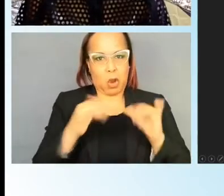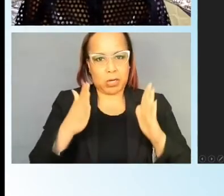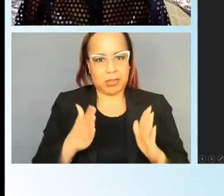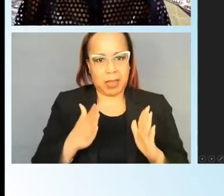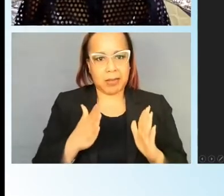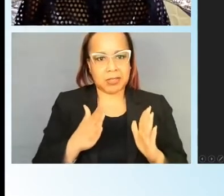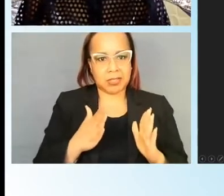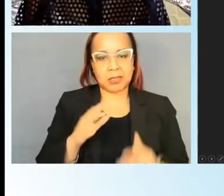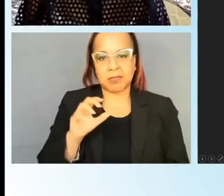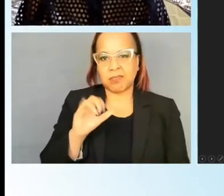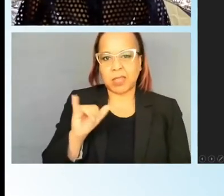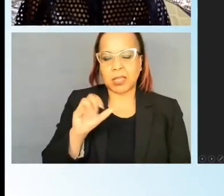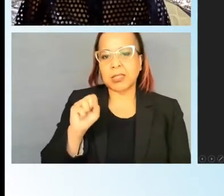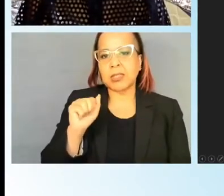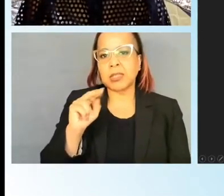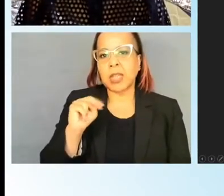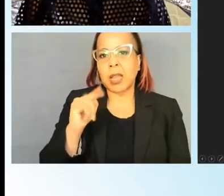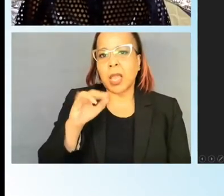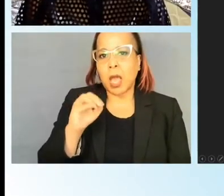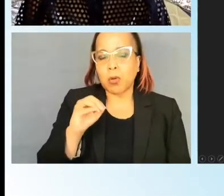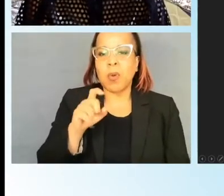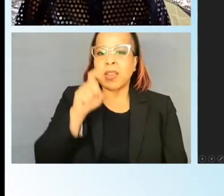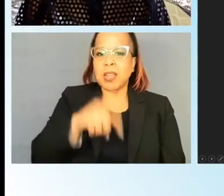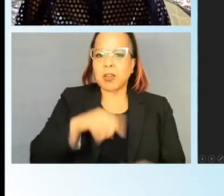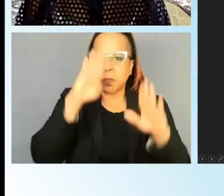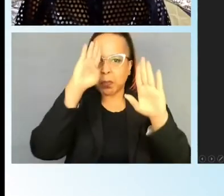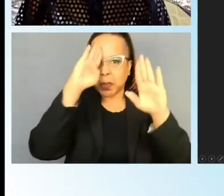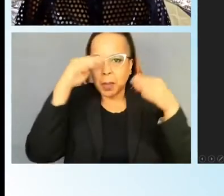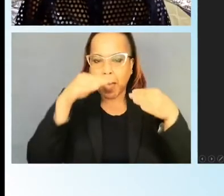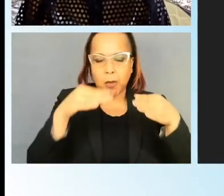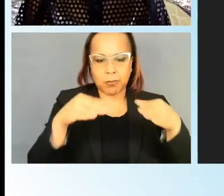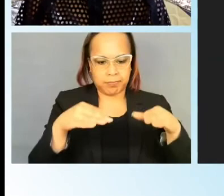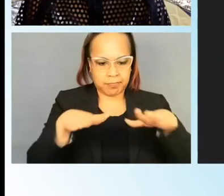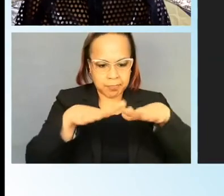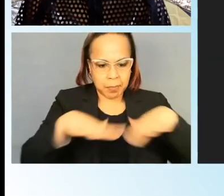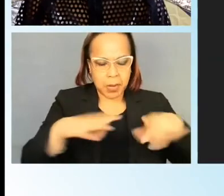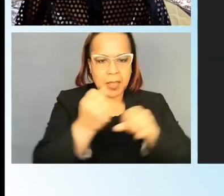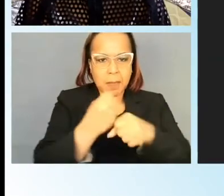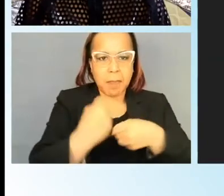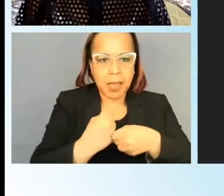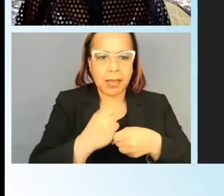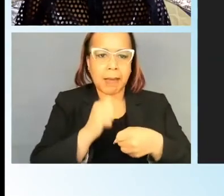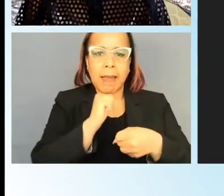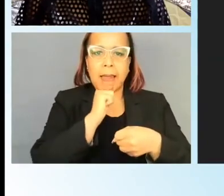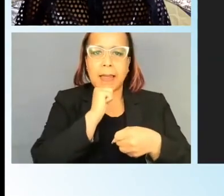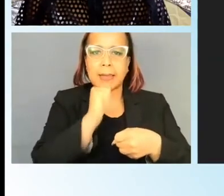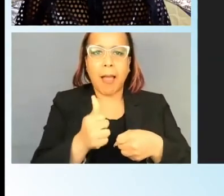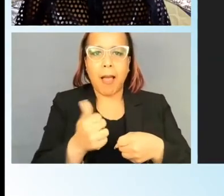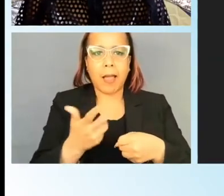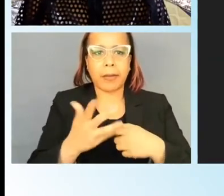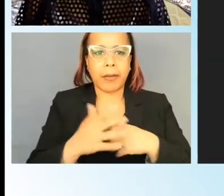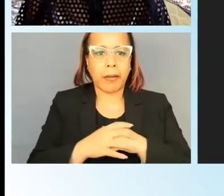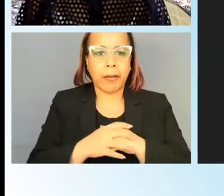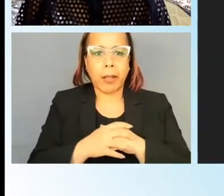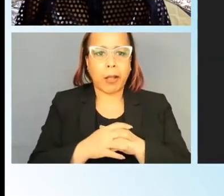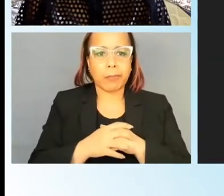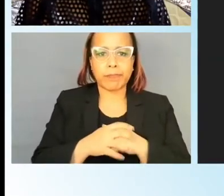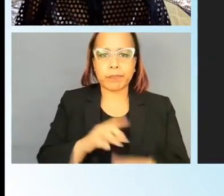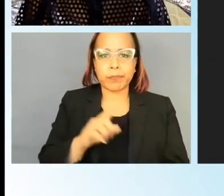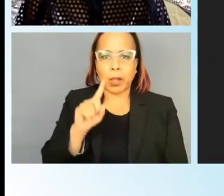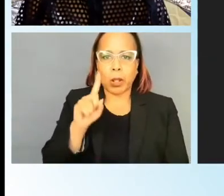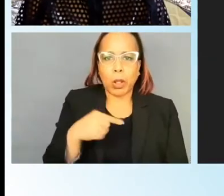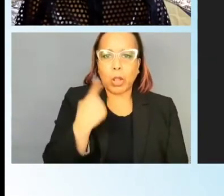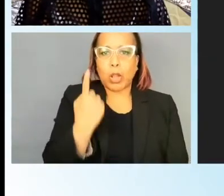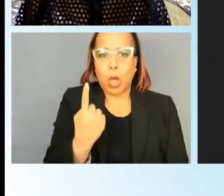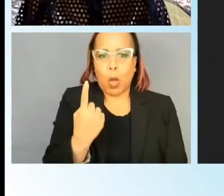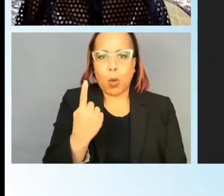is Santiago, really needed to be about placemaking and not die-cast lone singular